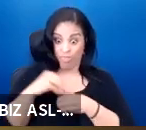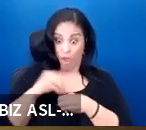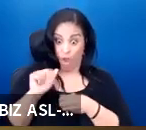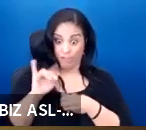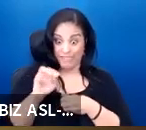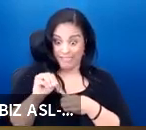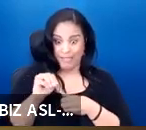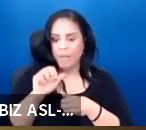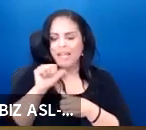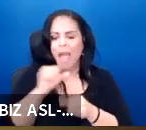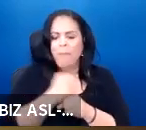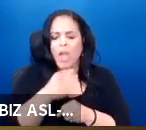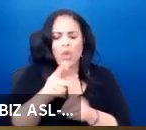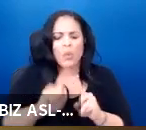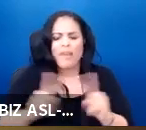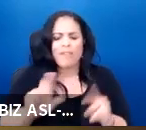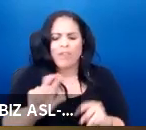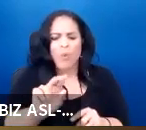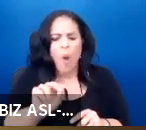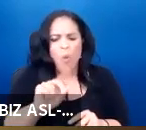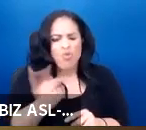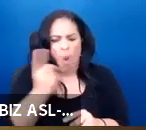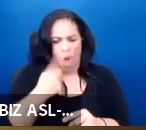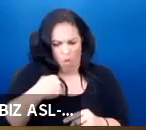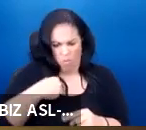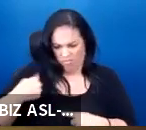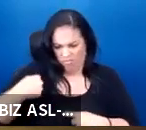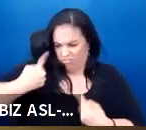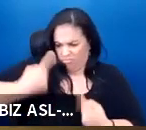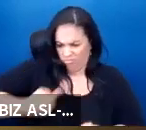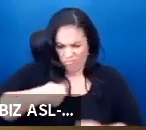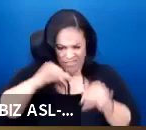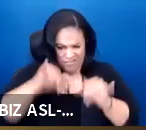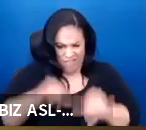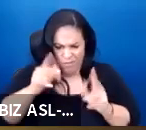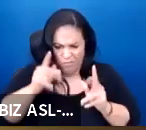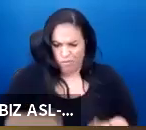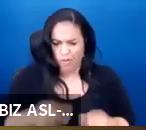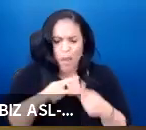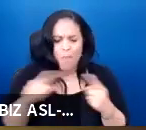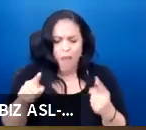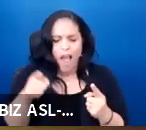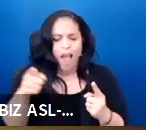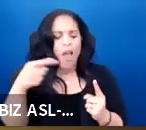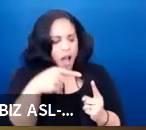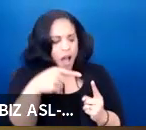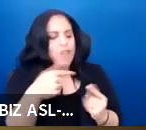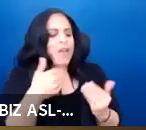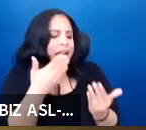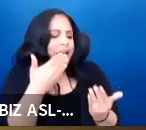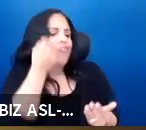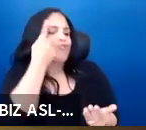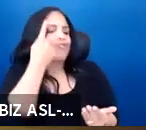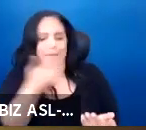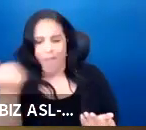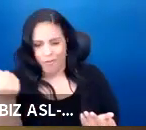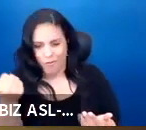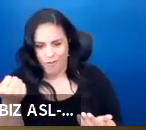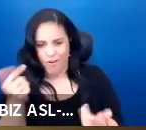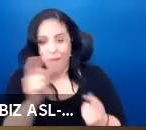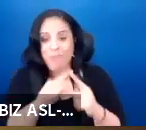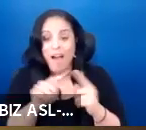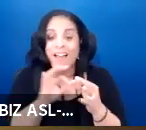you different. You've always been the person you are. It just gives you a better understanding of that, you know? But to go with what you were just